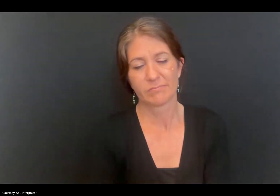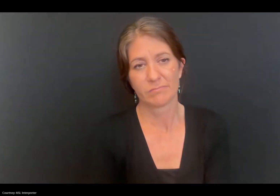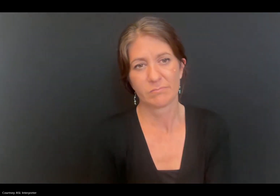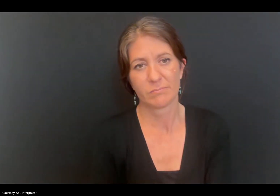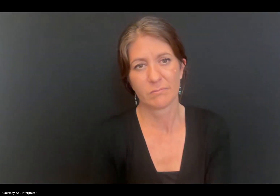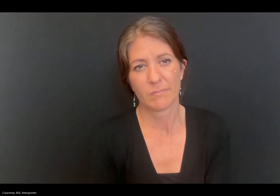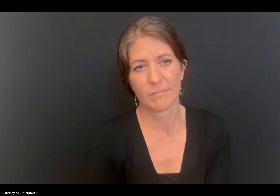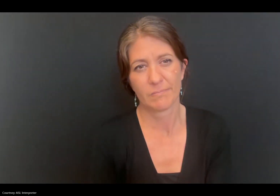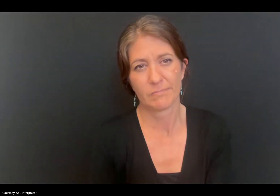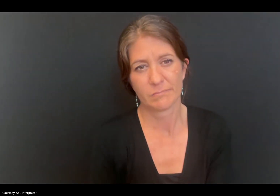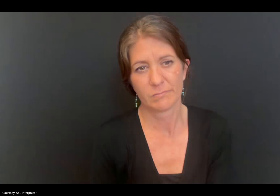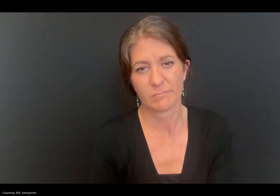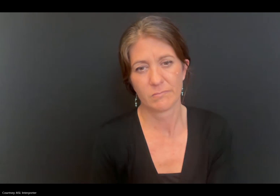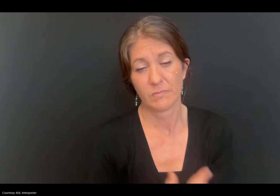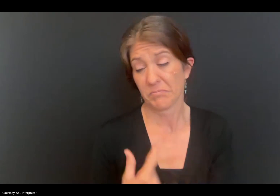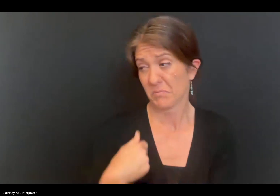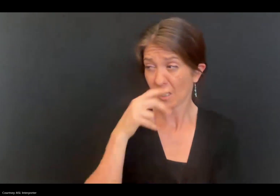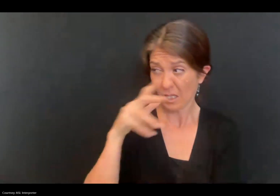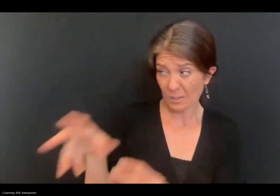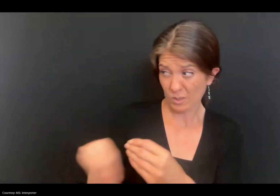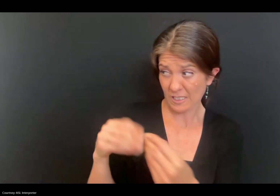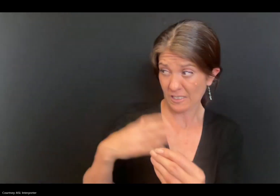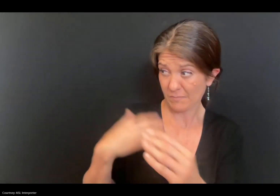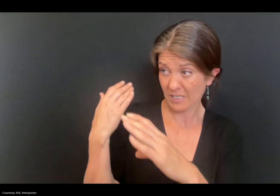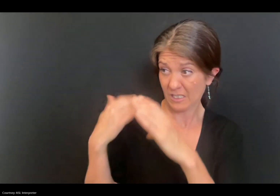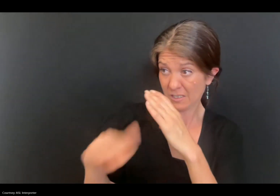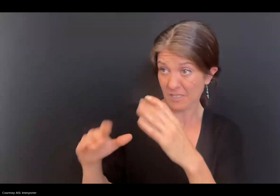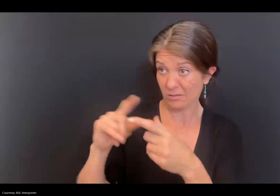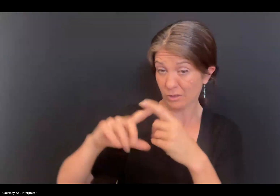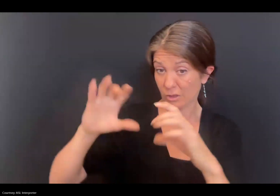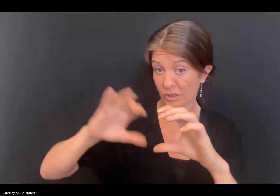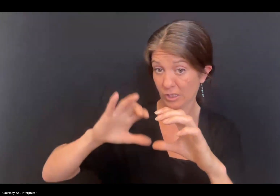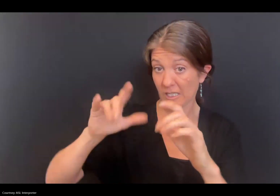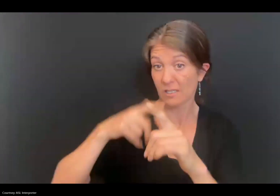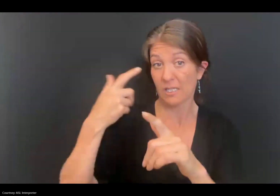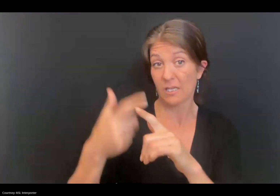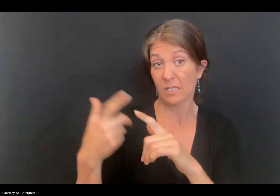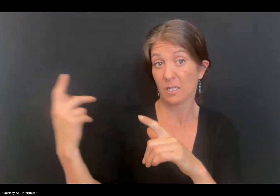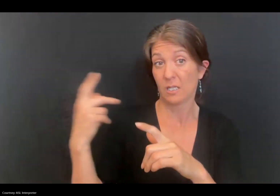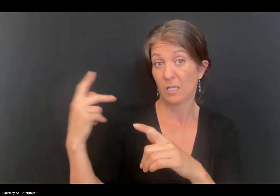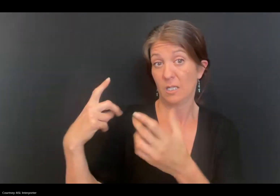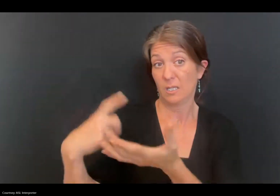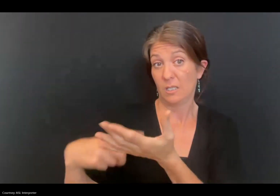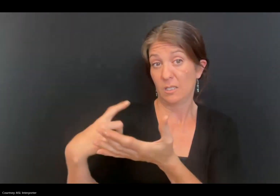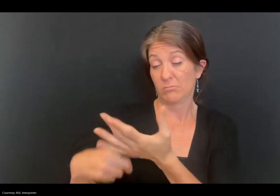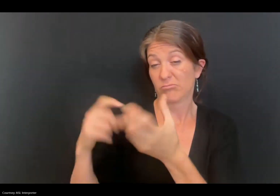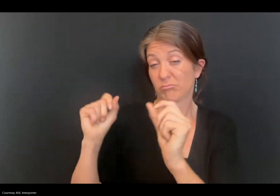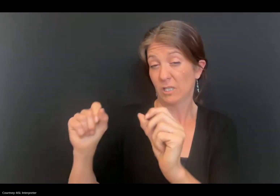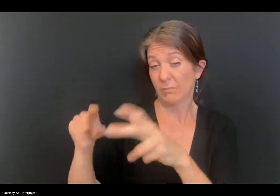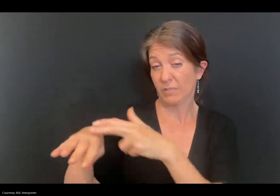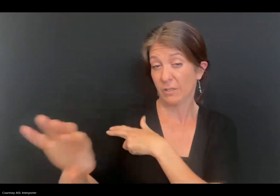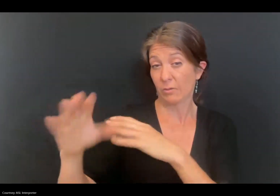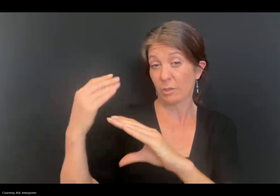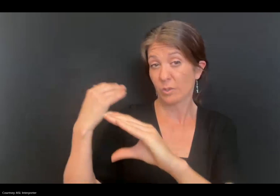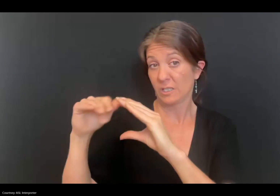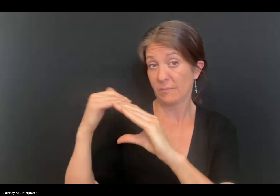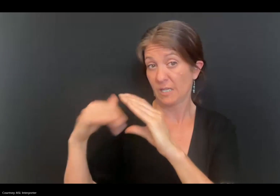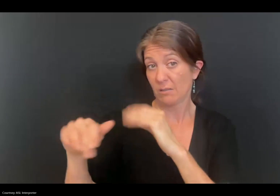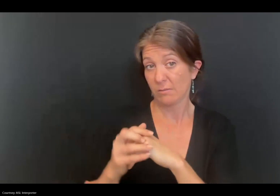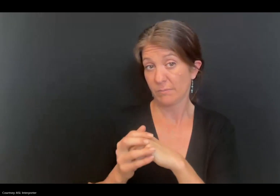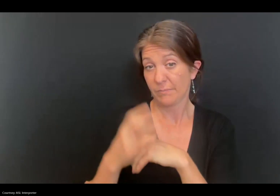Okay, I can put my email in the chat and we can take this, through email. I will say if that happened